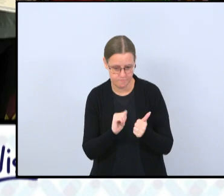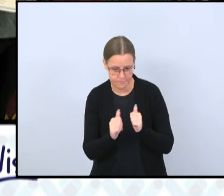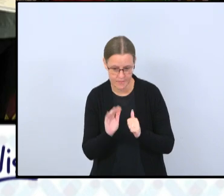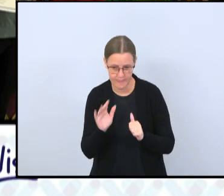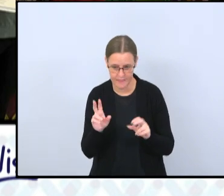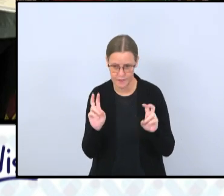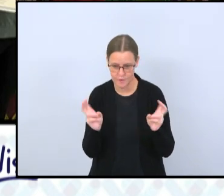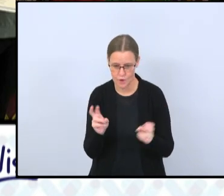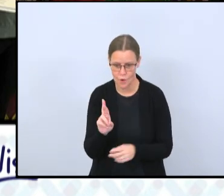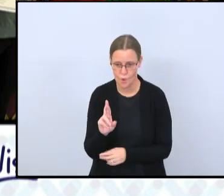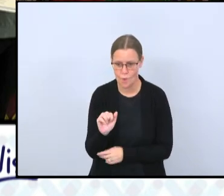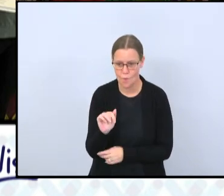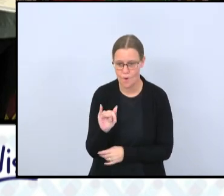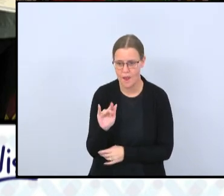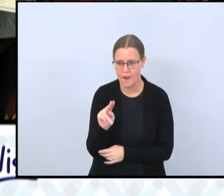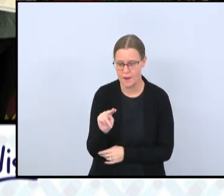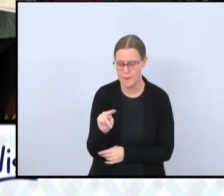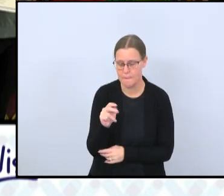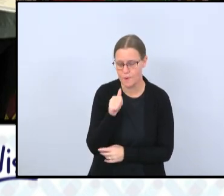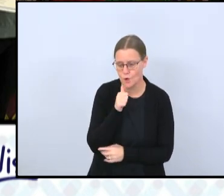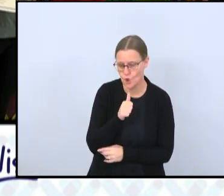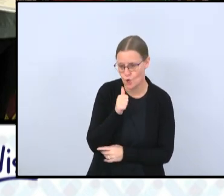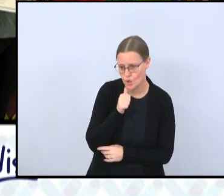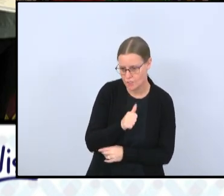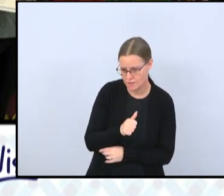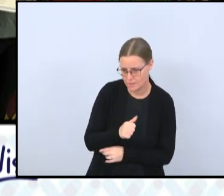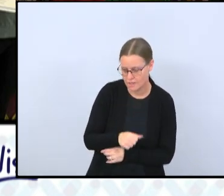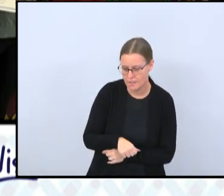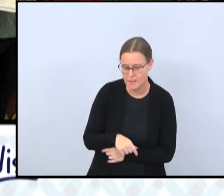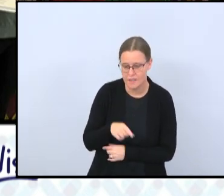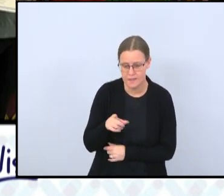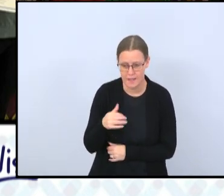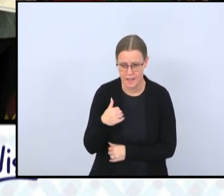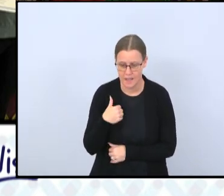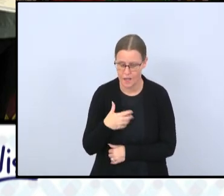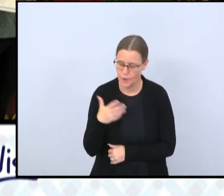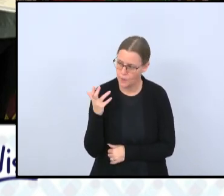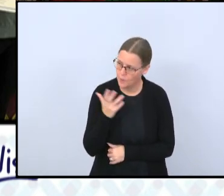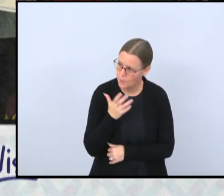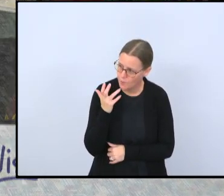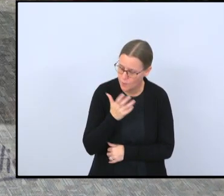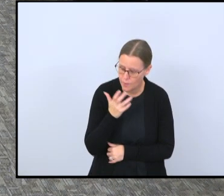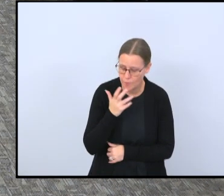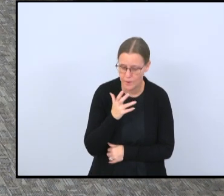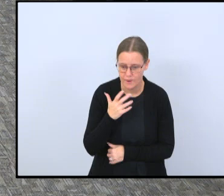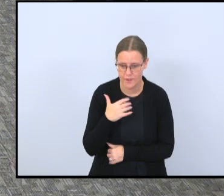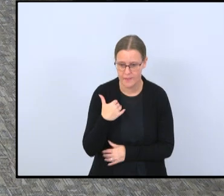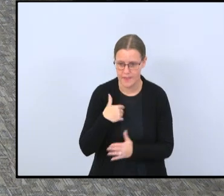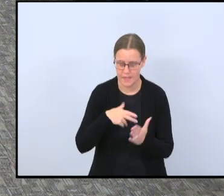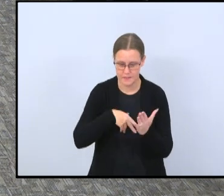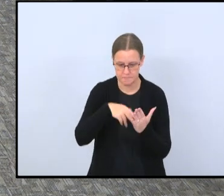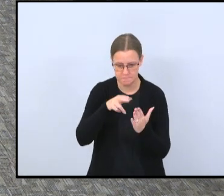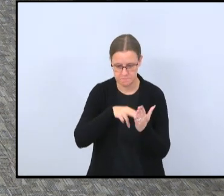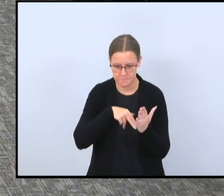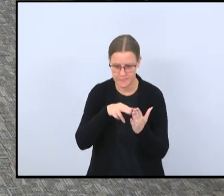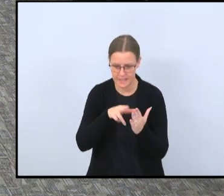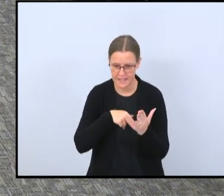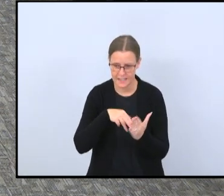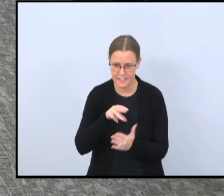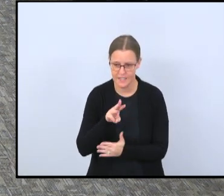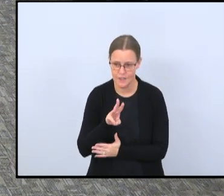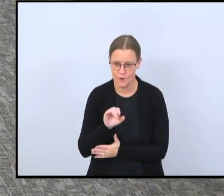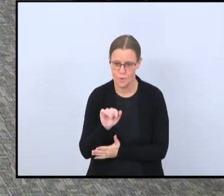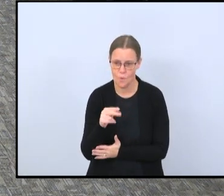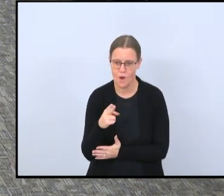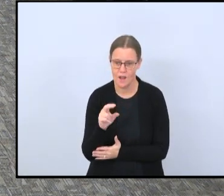titled The Radium Girls. These students wrote and performed a compelling piece about the young women who painted watch dials with